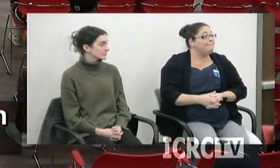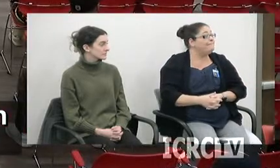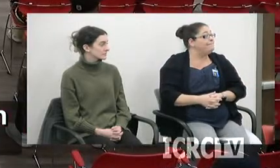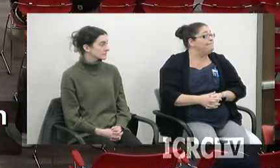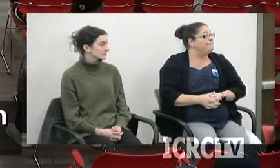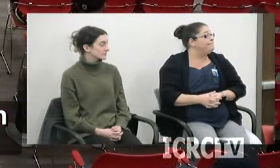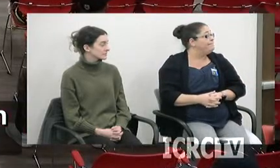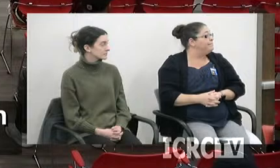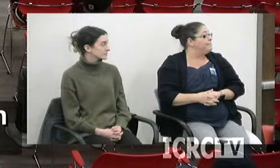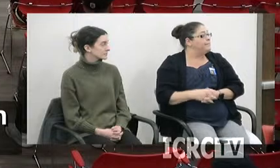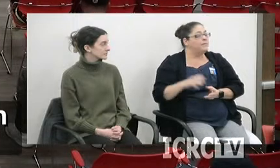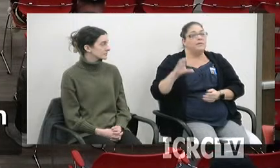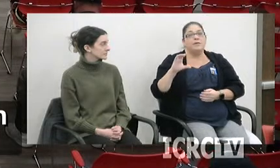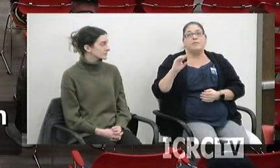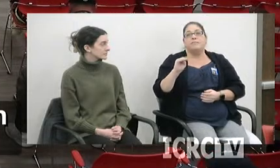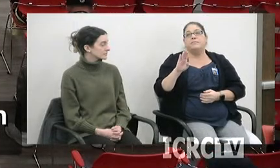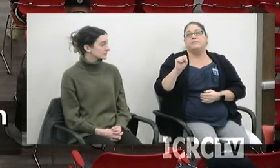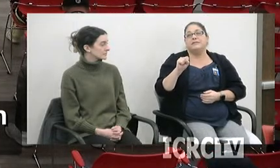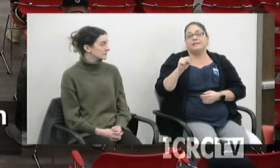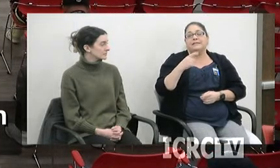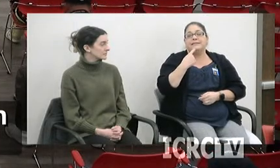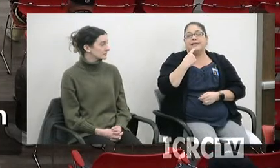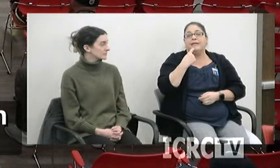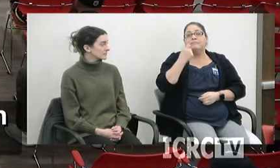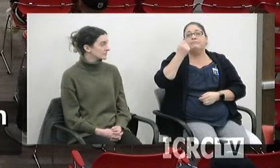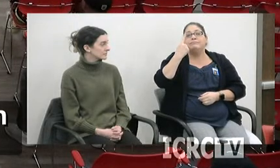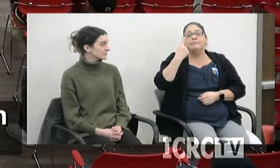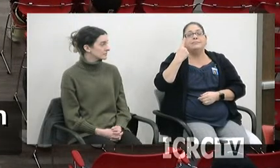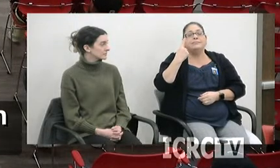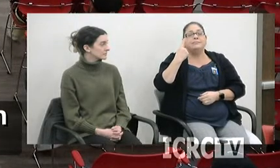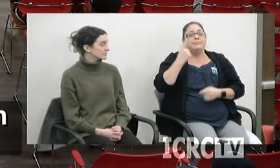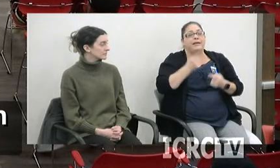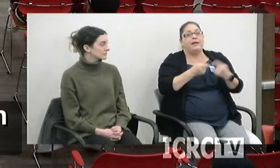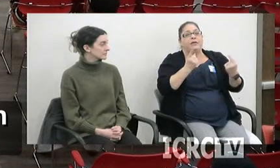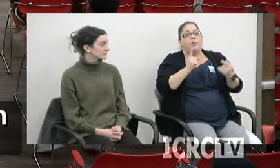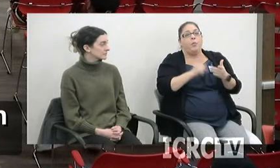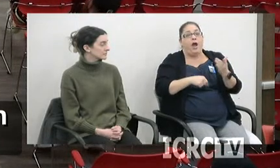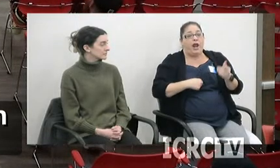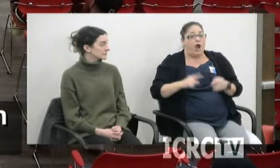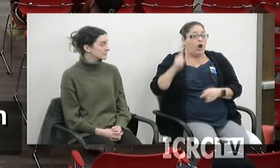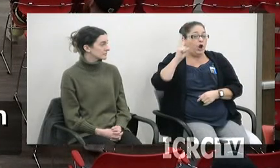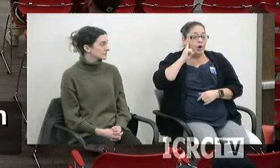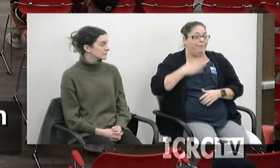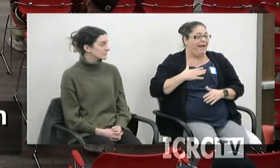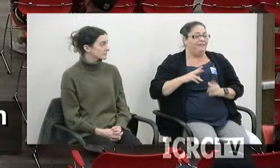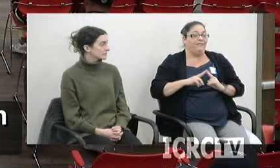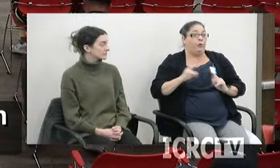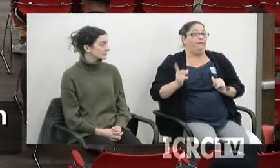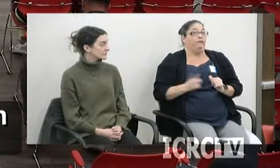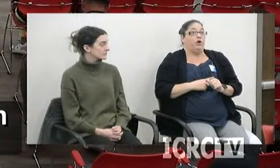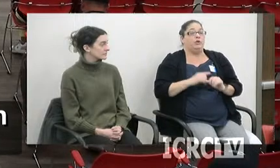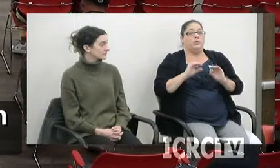The good news is, contrary to what I heard in my very first organizational meeting,